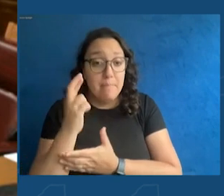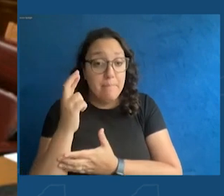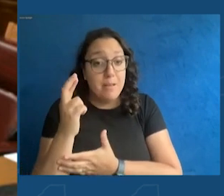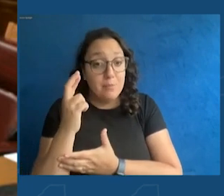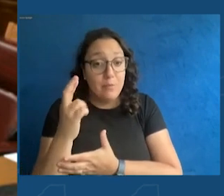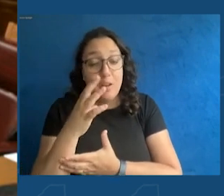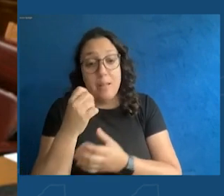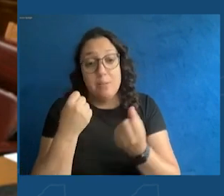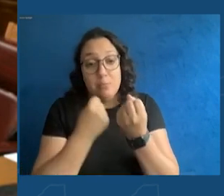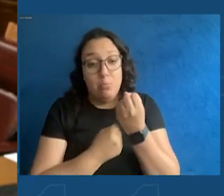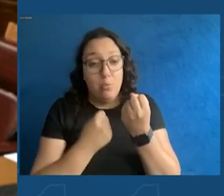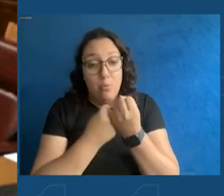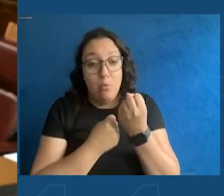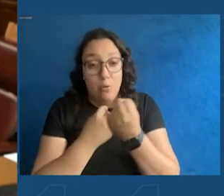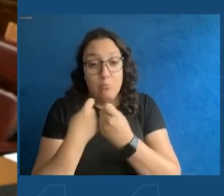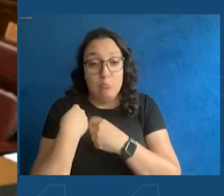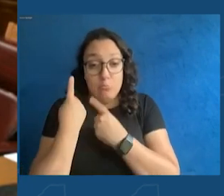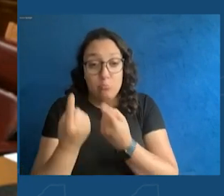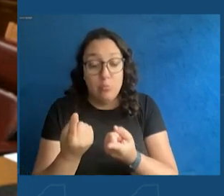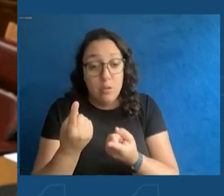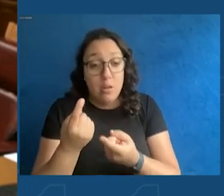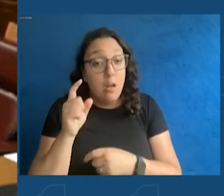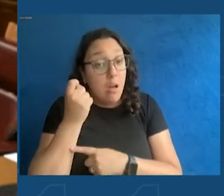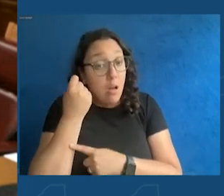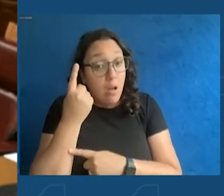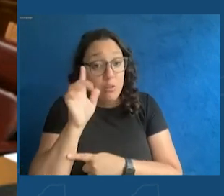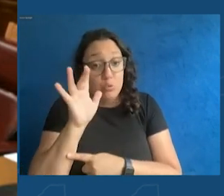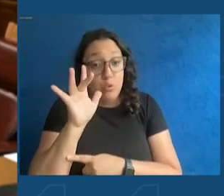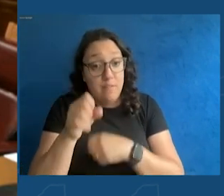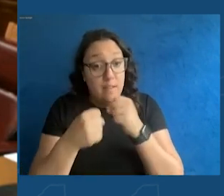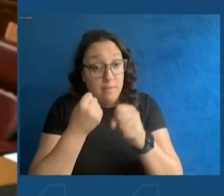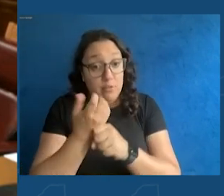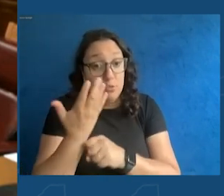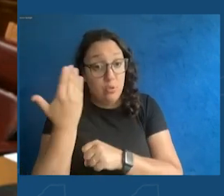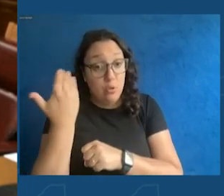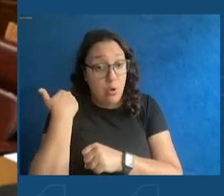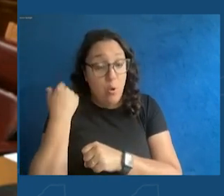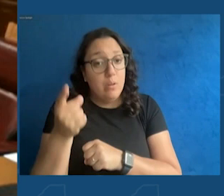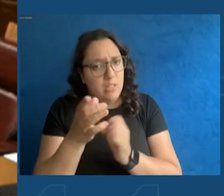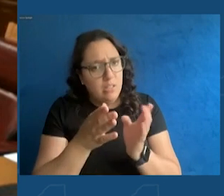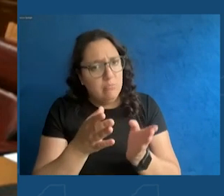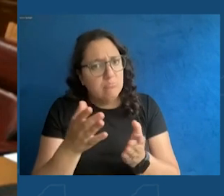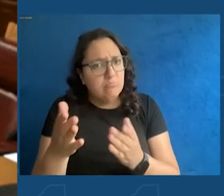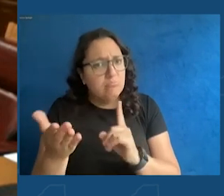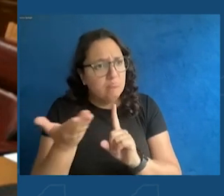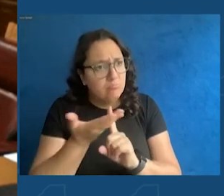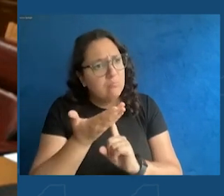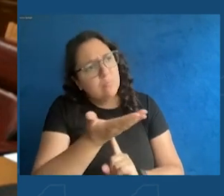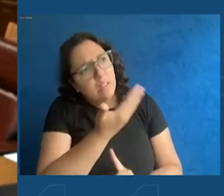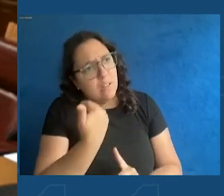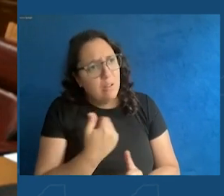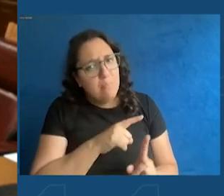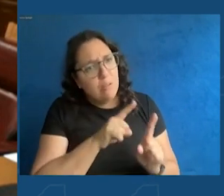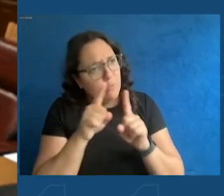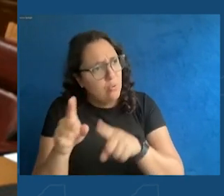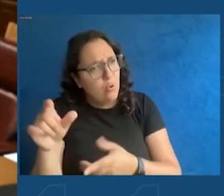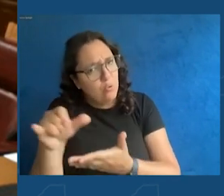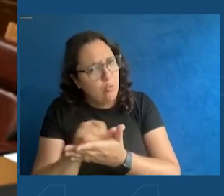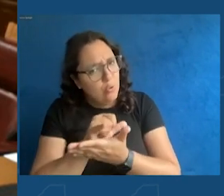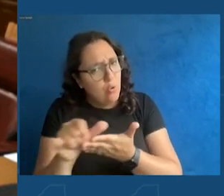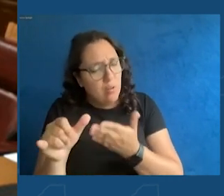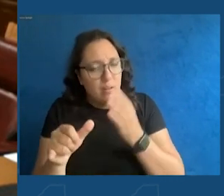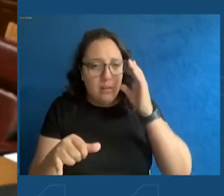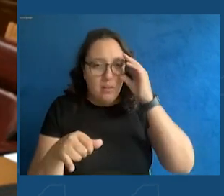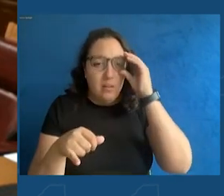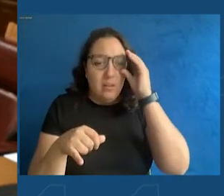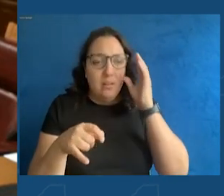supporter. It was 25 years ago that he persuaded me to join him in New York. I told him I would come for just